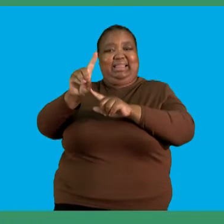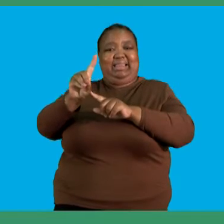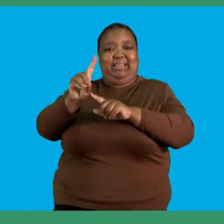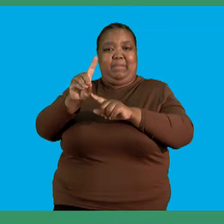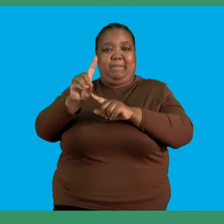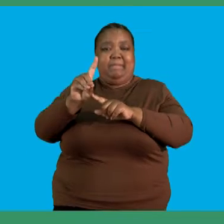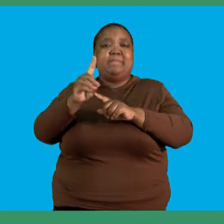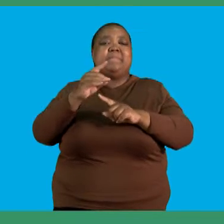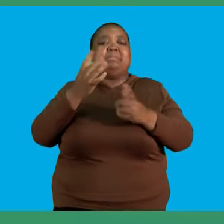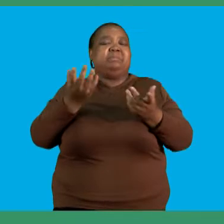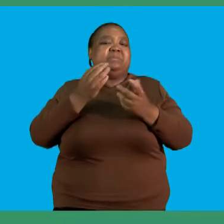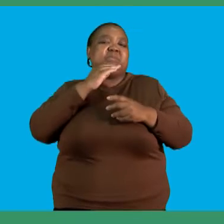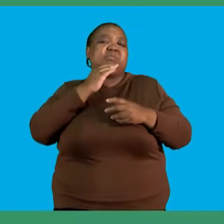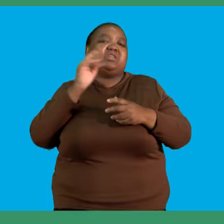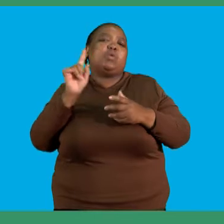has to do with